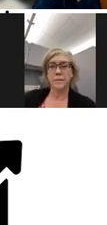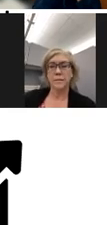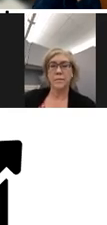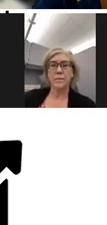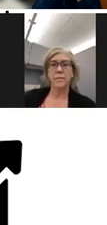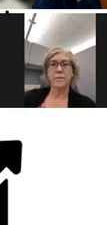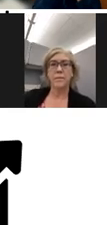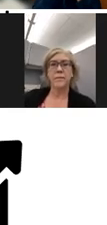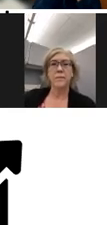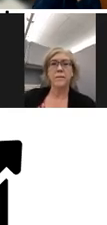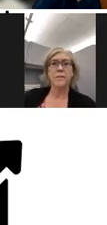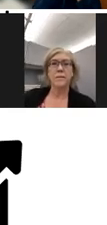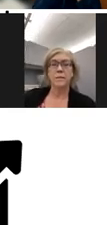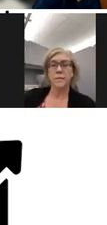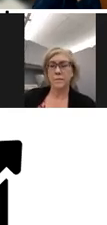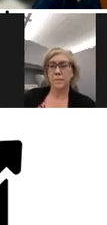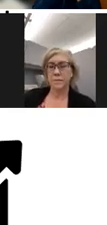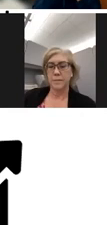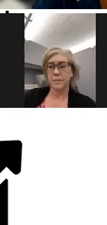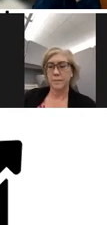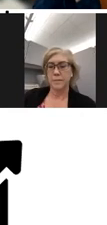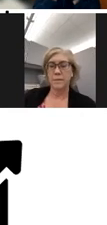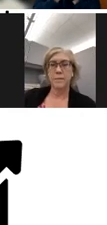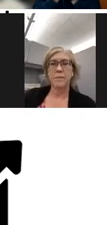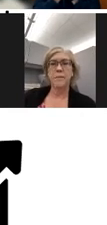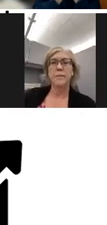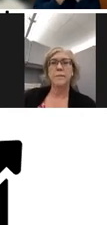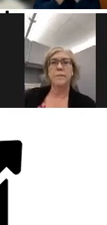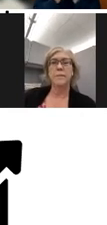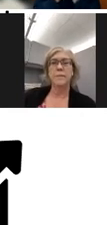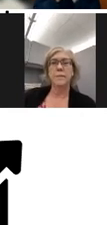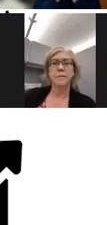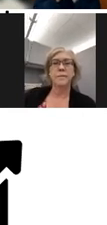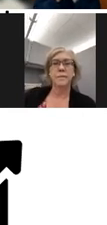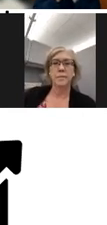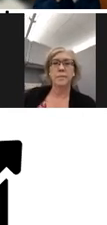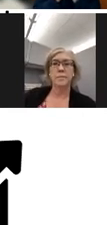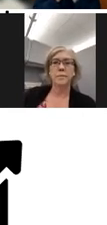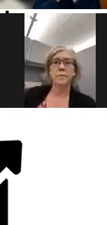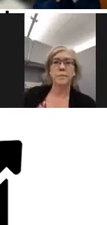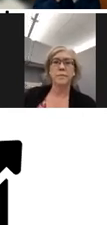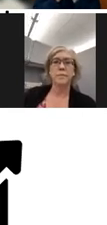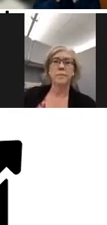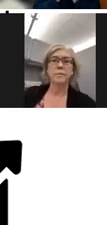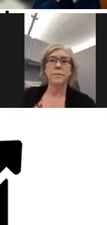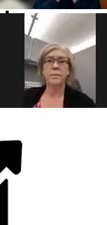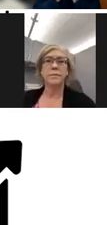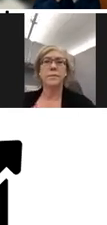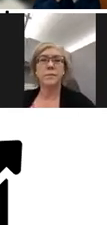employed once they complete our programs. For every dollar that we invest in our job center system and